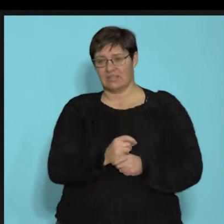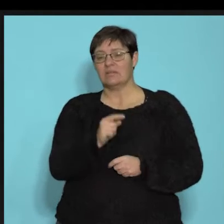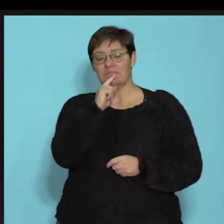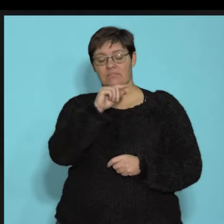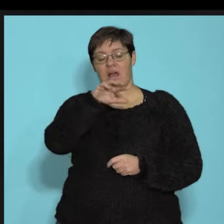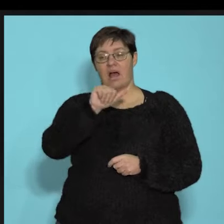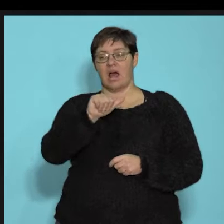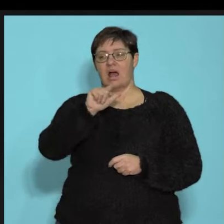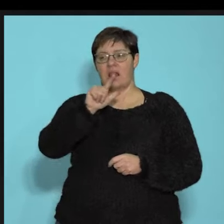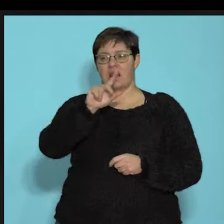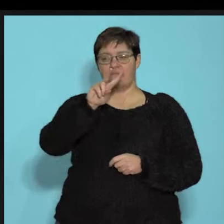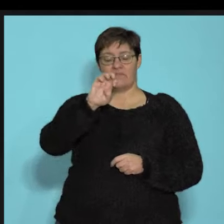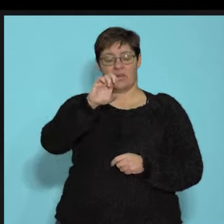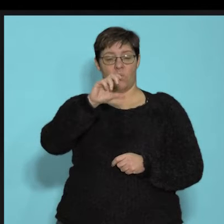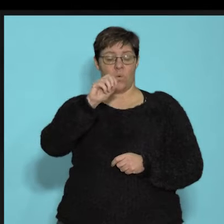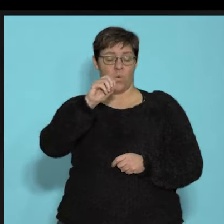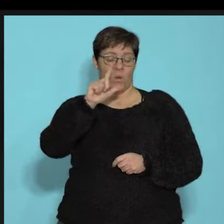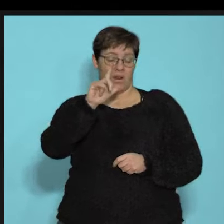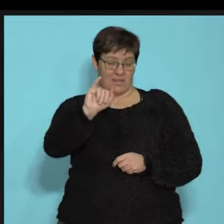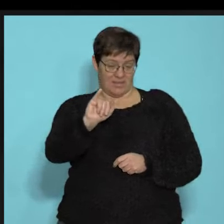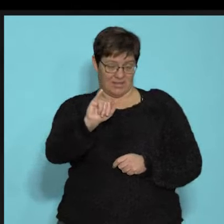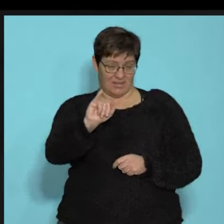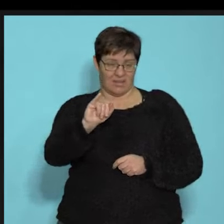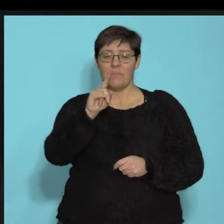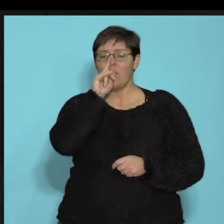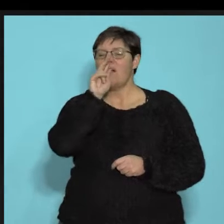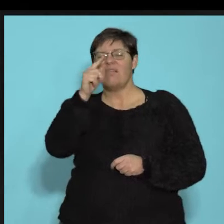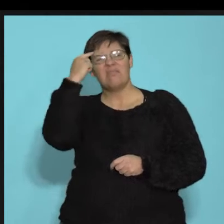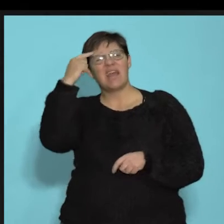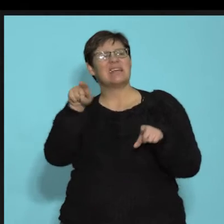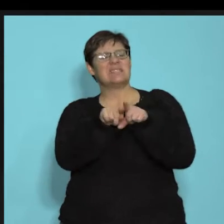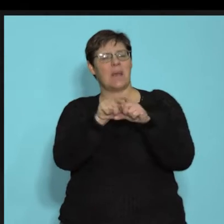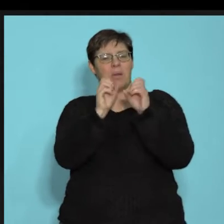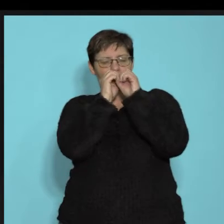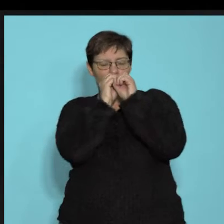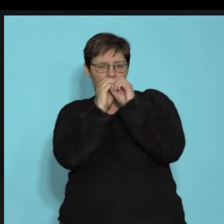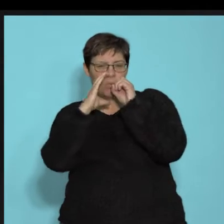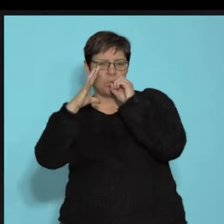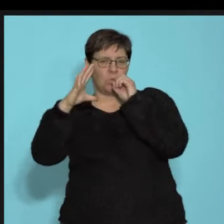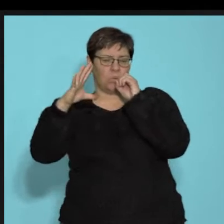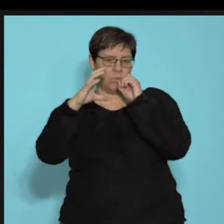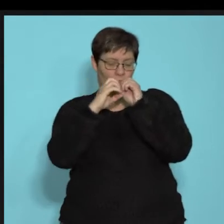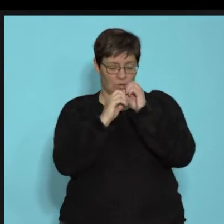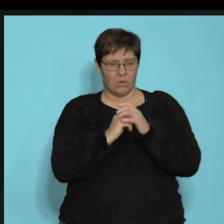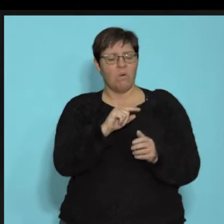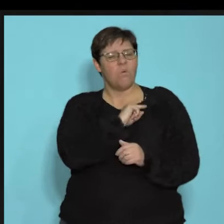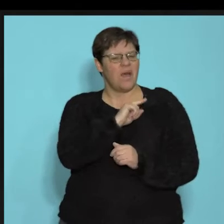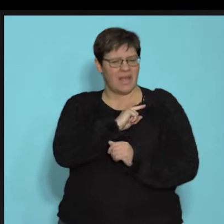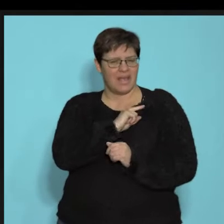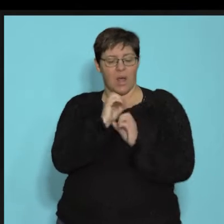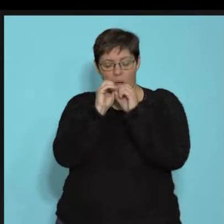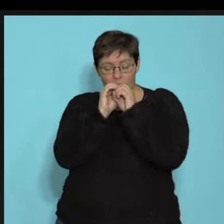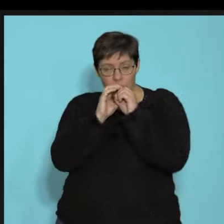are the alveoli. And as I said to you, you've got to think of balloons. And the whole reason why is a